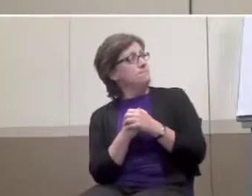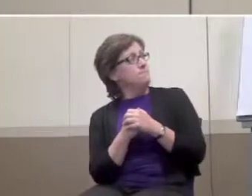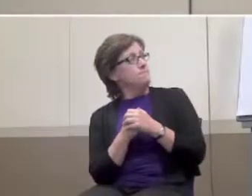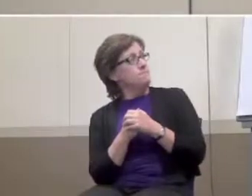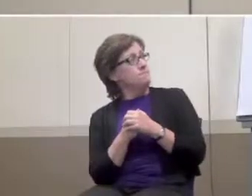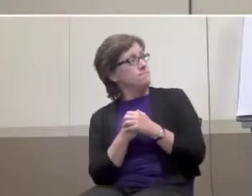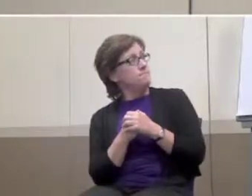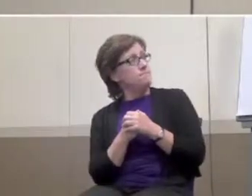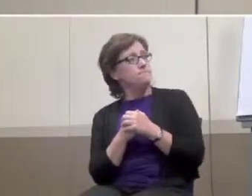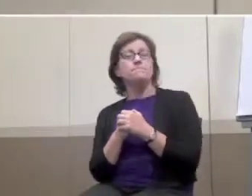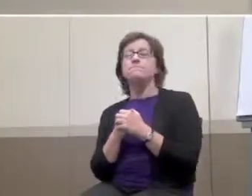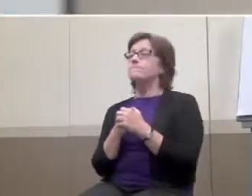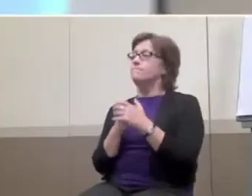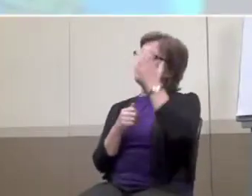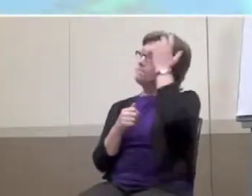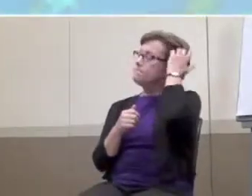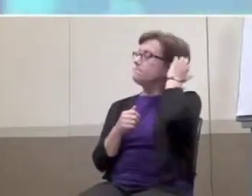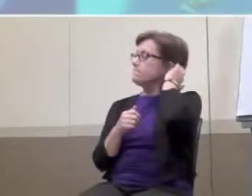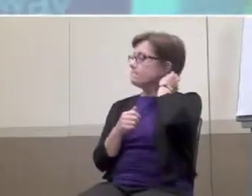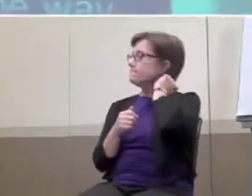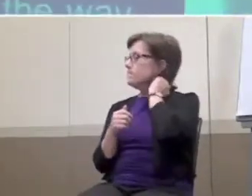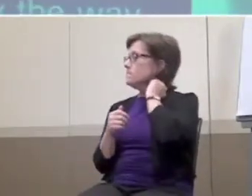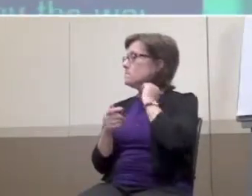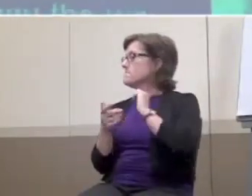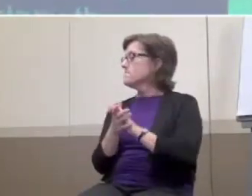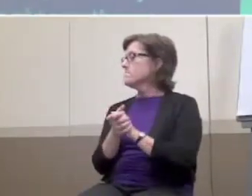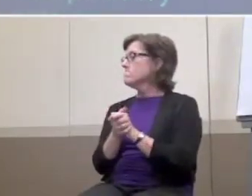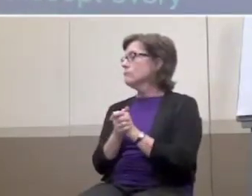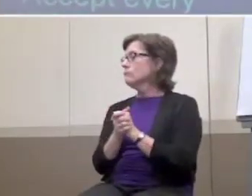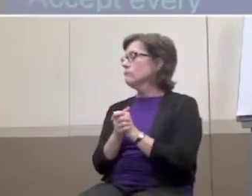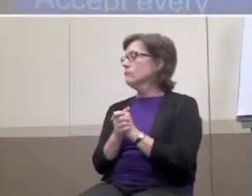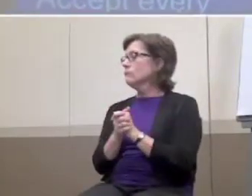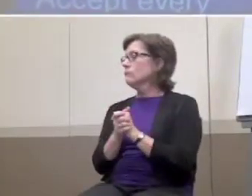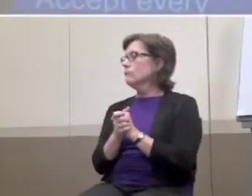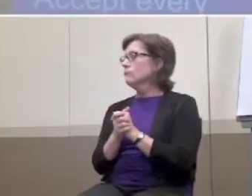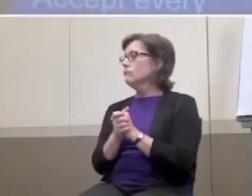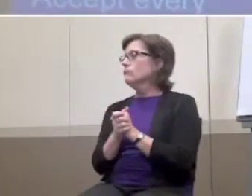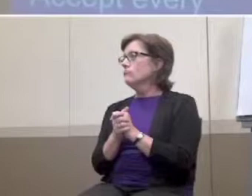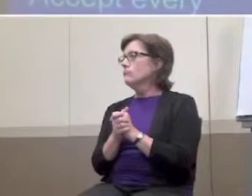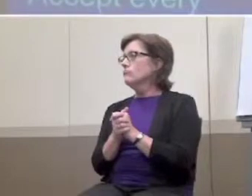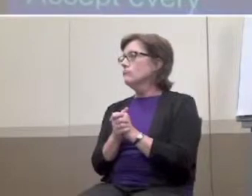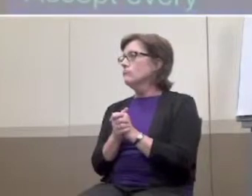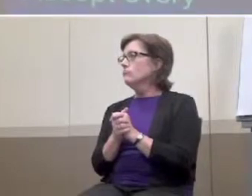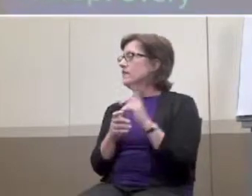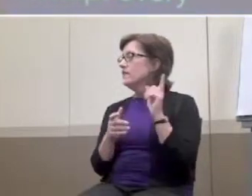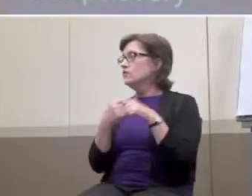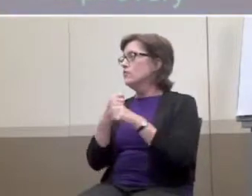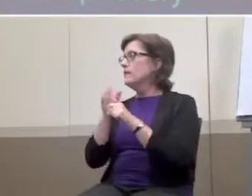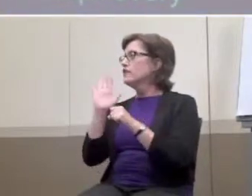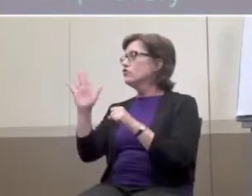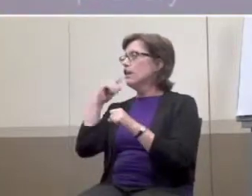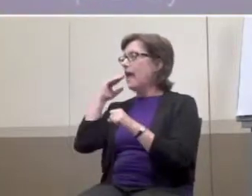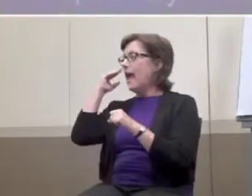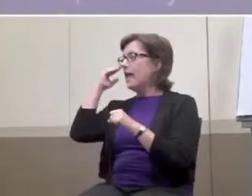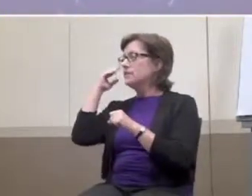8. Here we go. Okay. Now this one's really going to cause your head to spin.